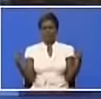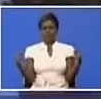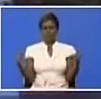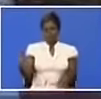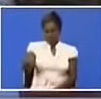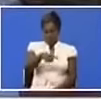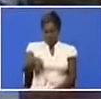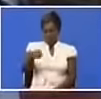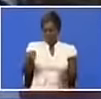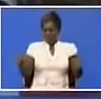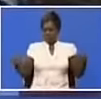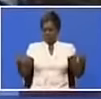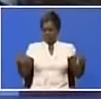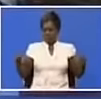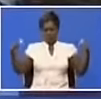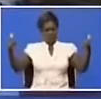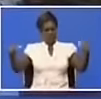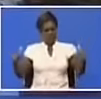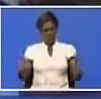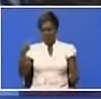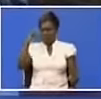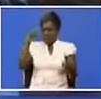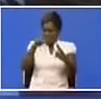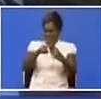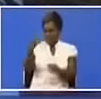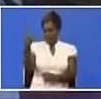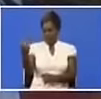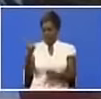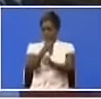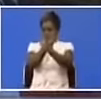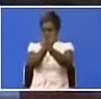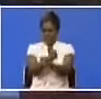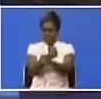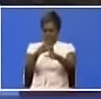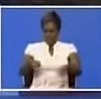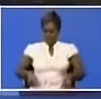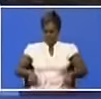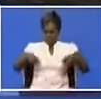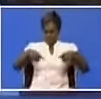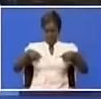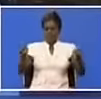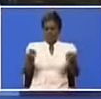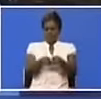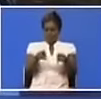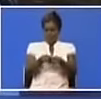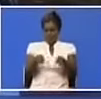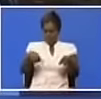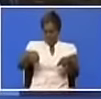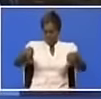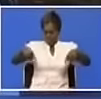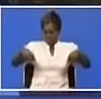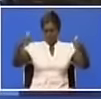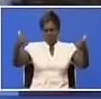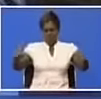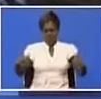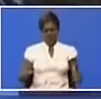are unbowed Kenyans who are determined to protect our way of life, and we shall not be cowed, and